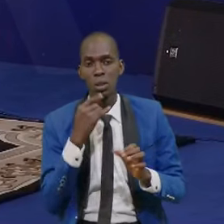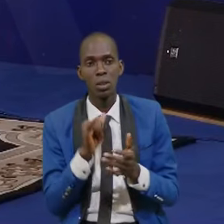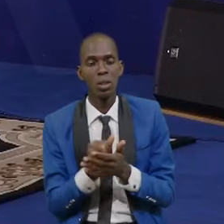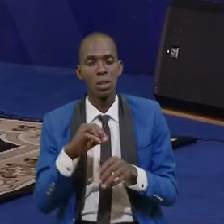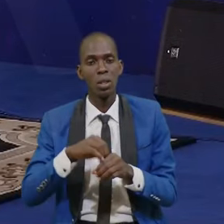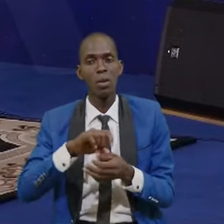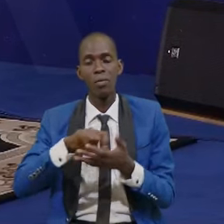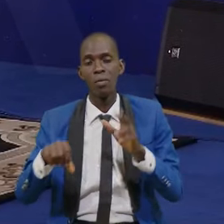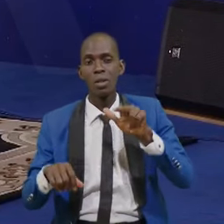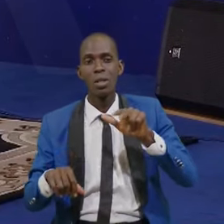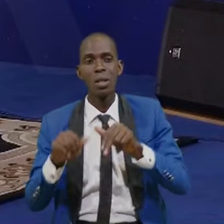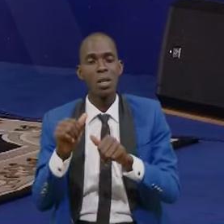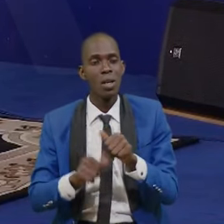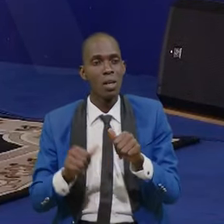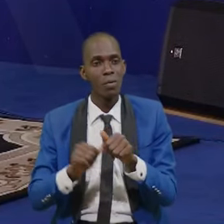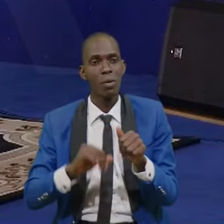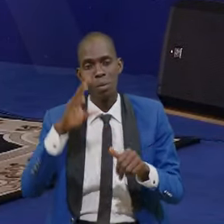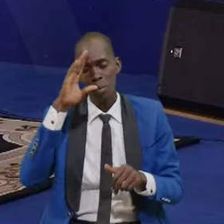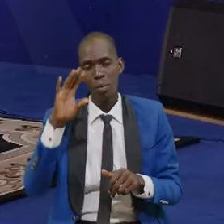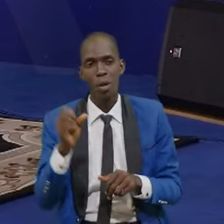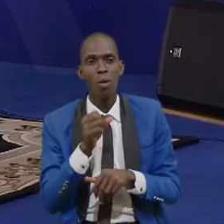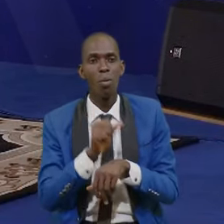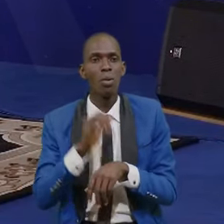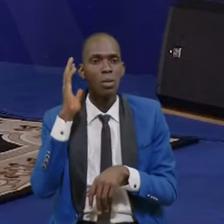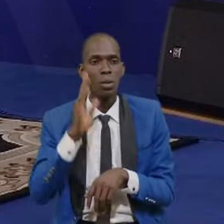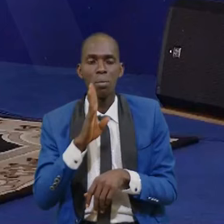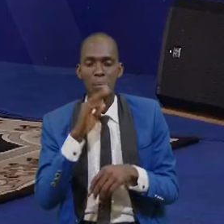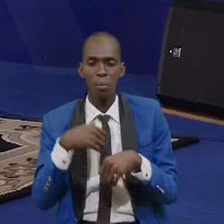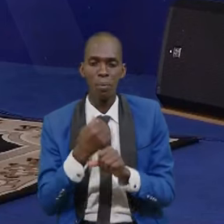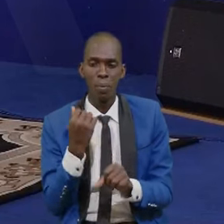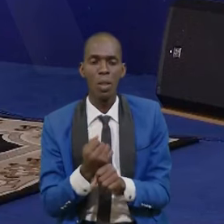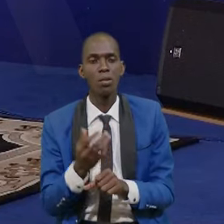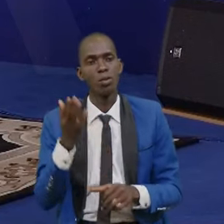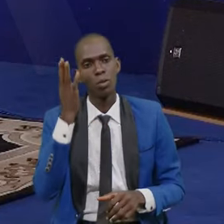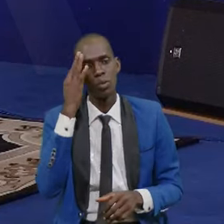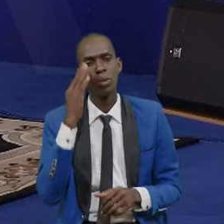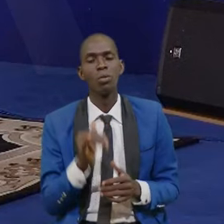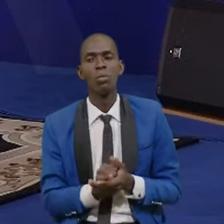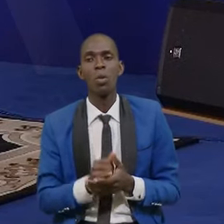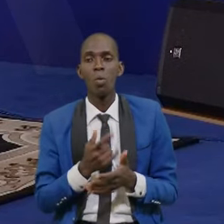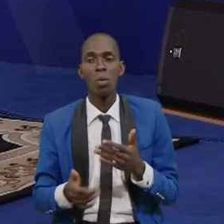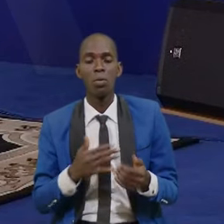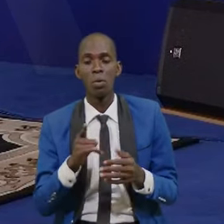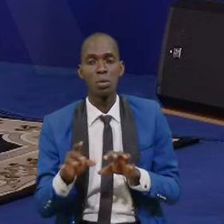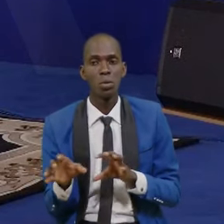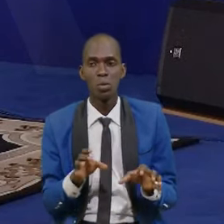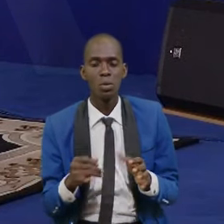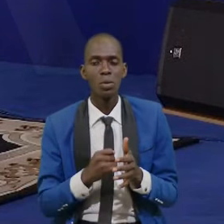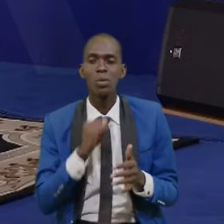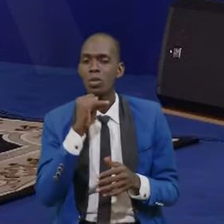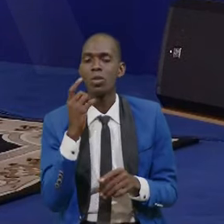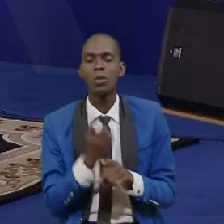every man's work shall be made manifest. Whatever we do, it's not just the action, it's